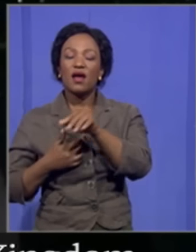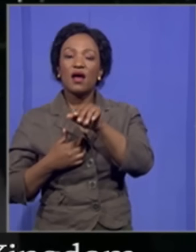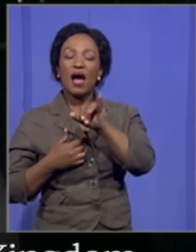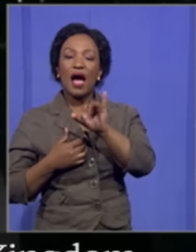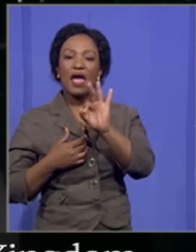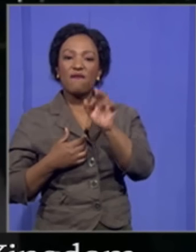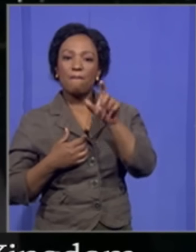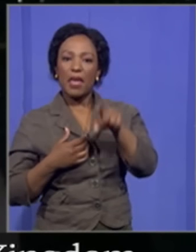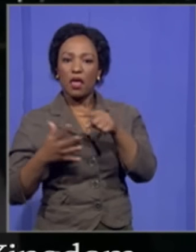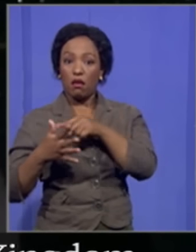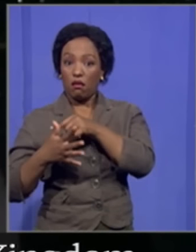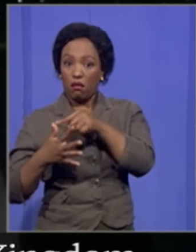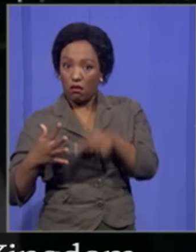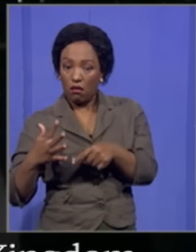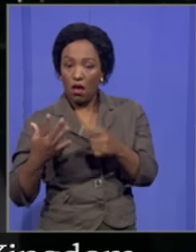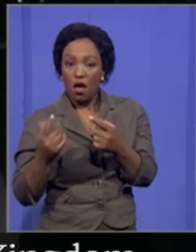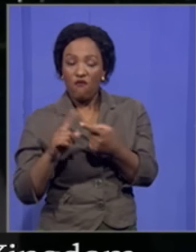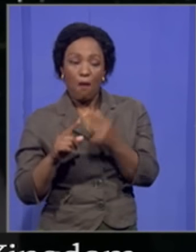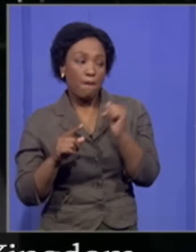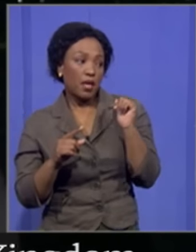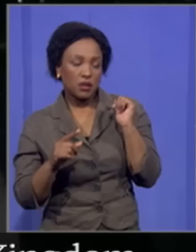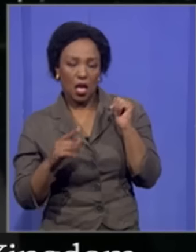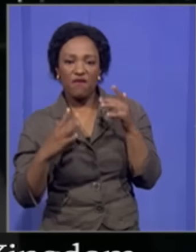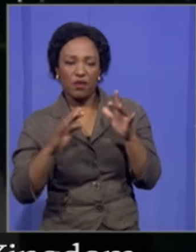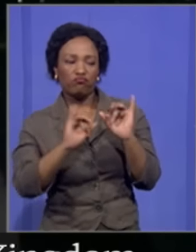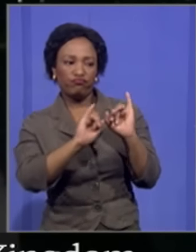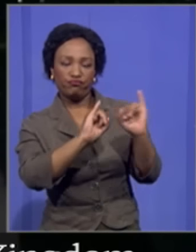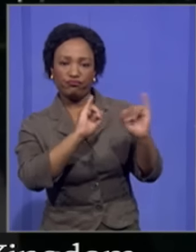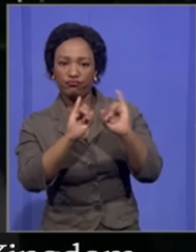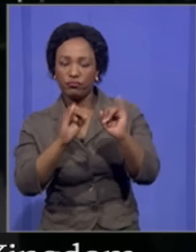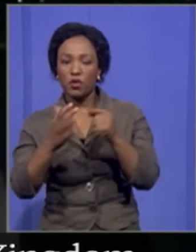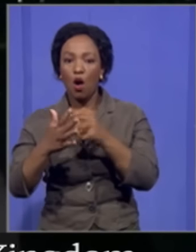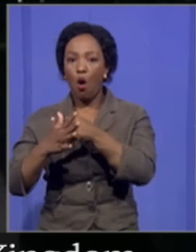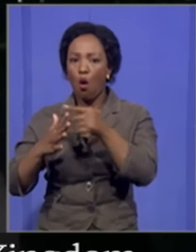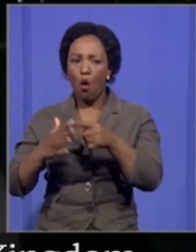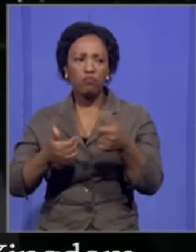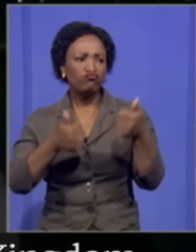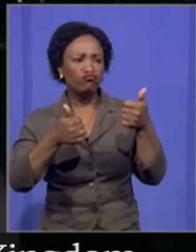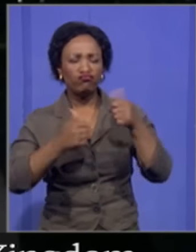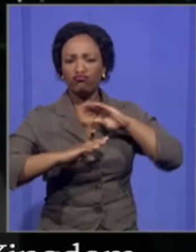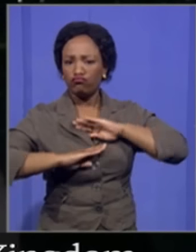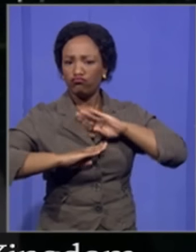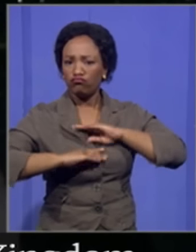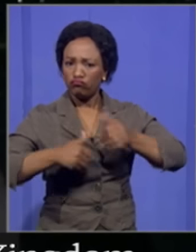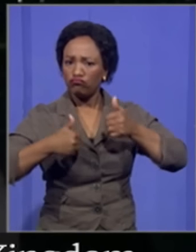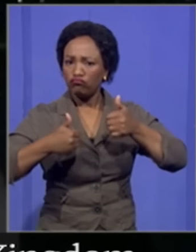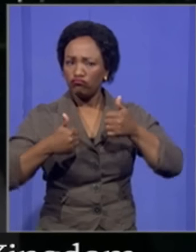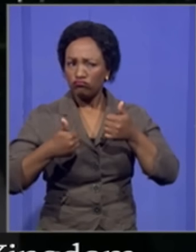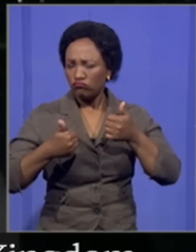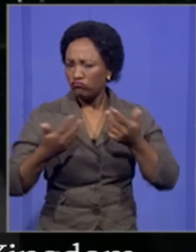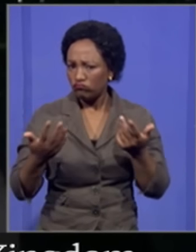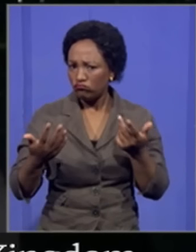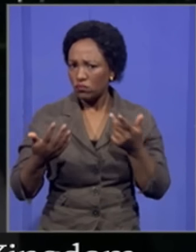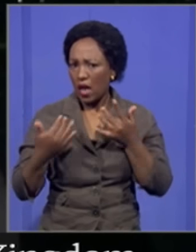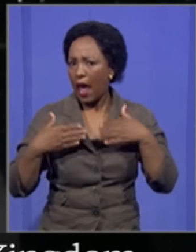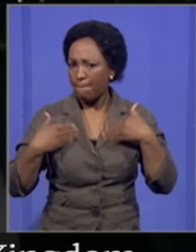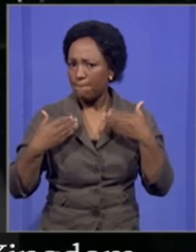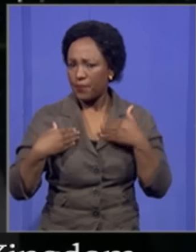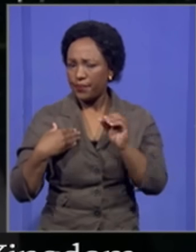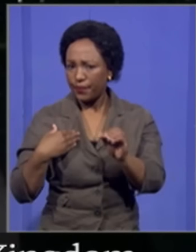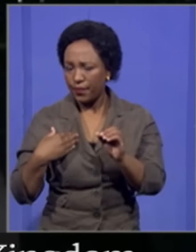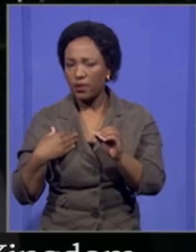santsane re buisaneng le bona tsatsing la maobane ba ne ba bonahala ba thabile haholo mme ba kgothetse ba bolela hore